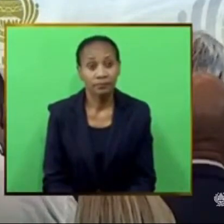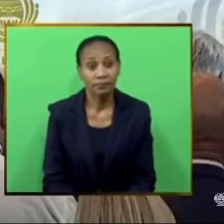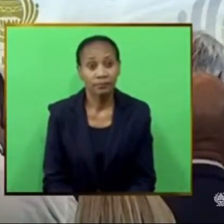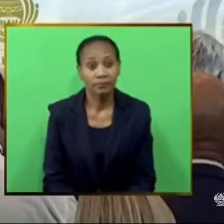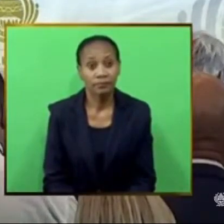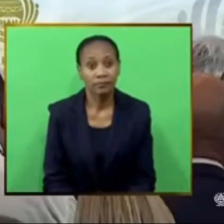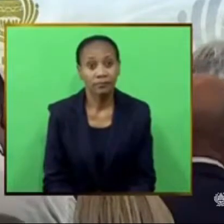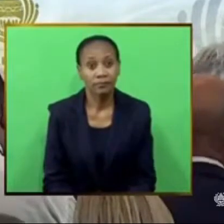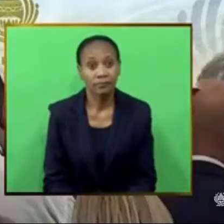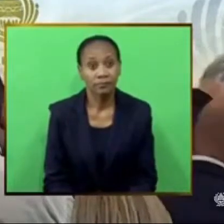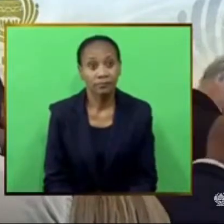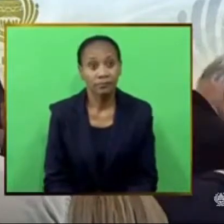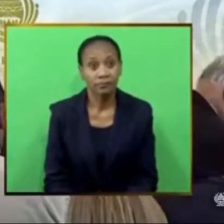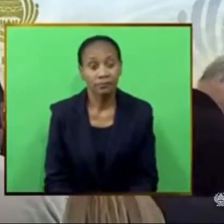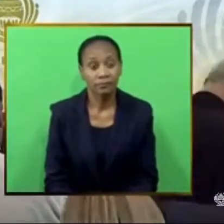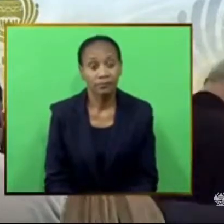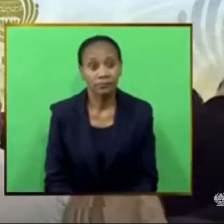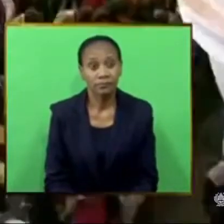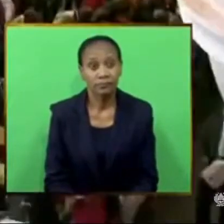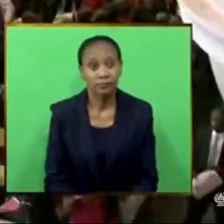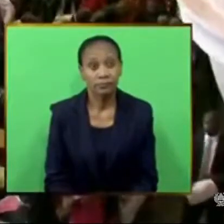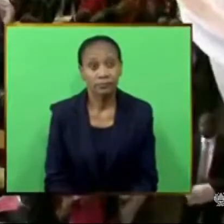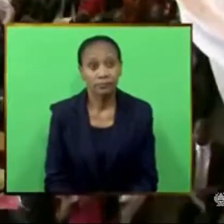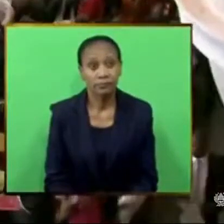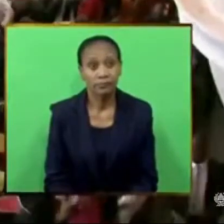Please be seated.